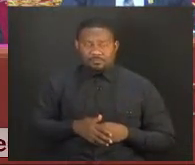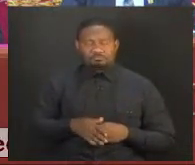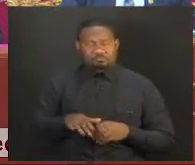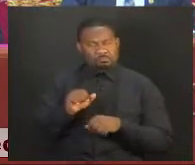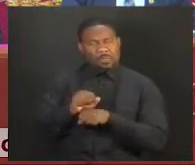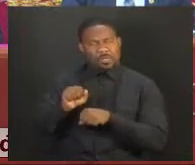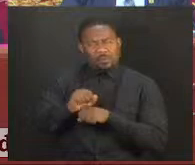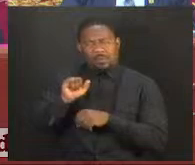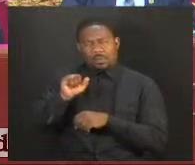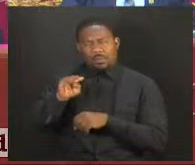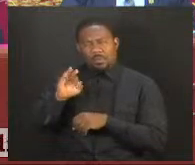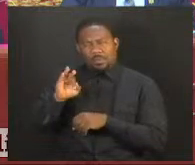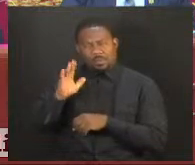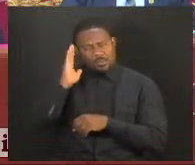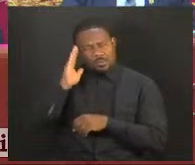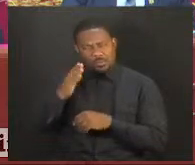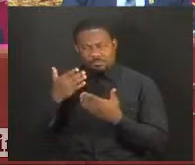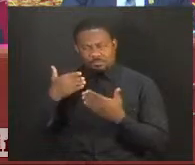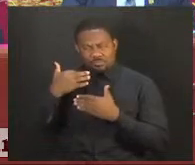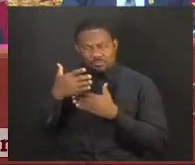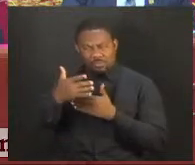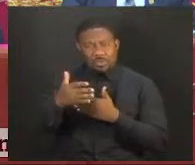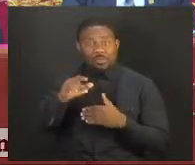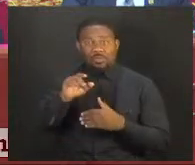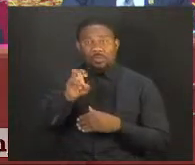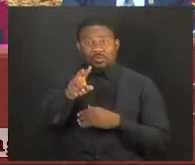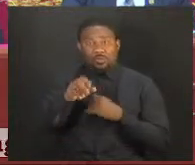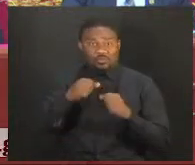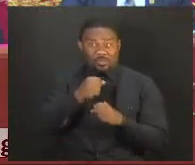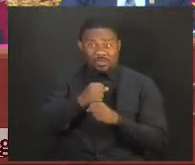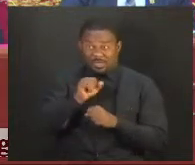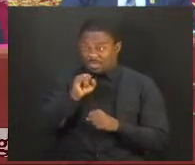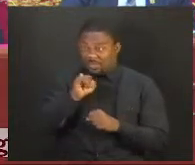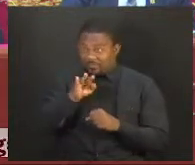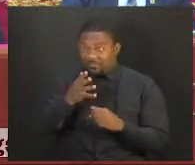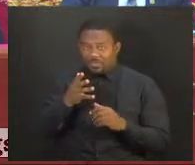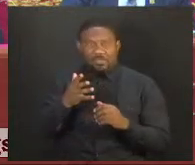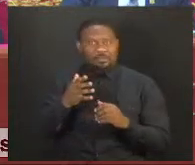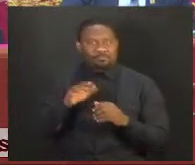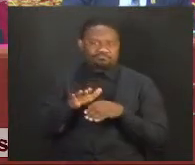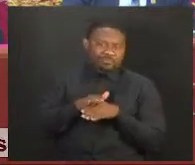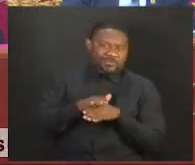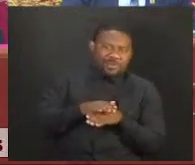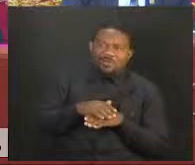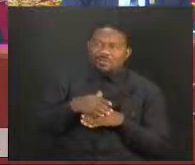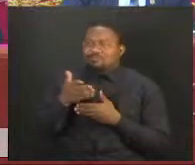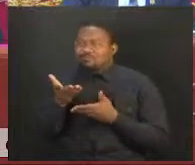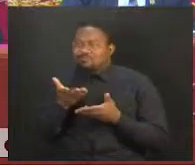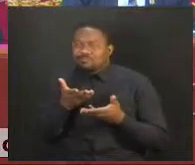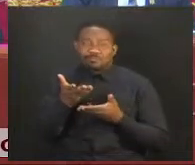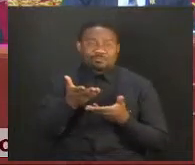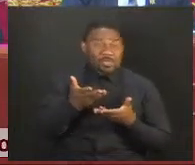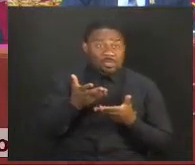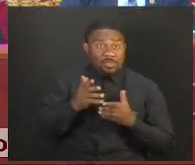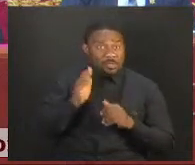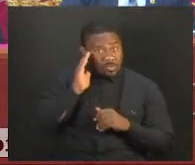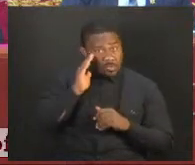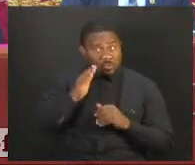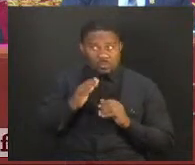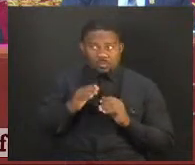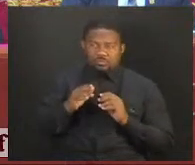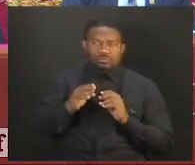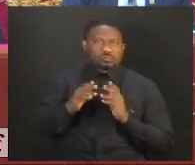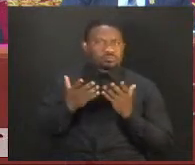will take a minimum of 12 years if we decide to go business as usual. We'll be engaging in the coming days to